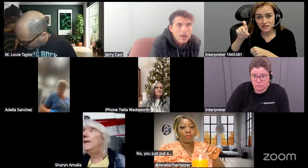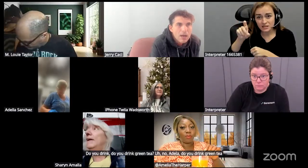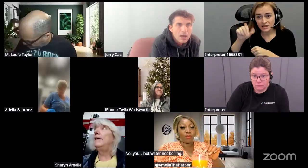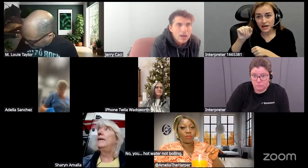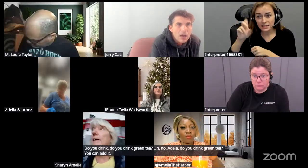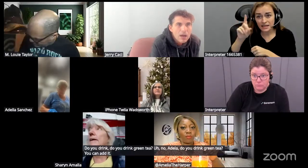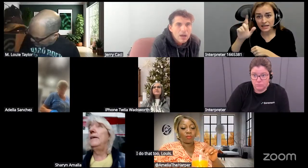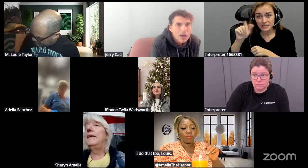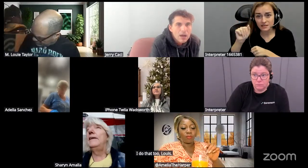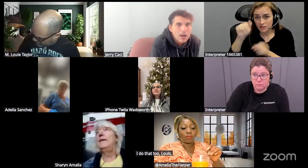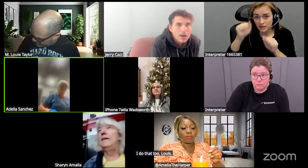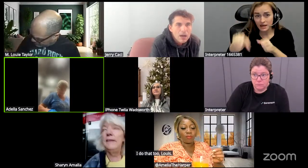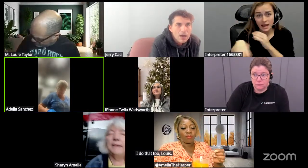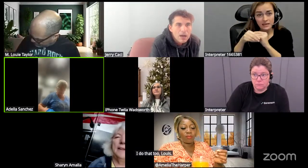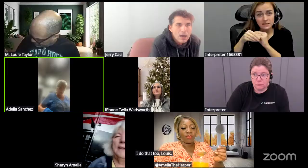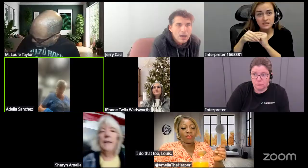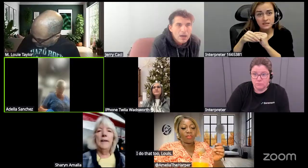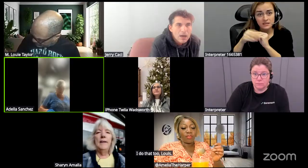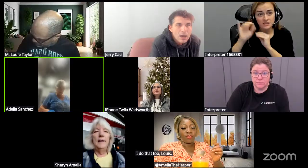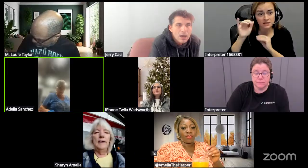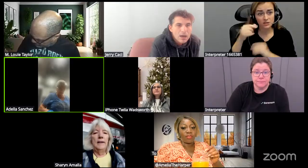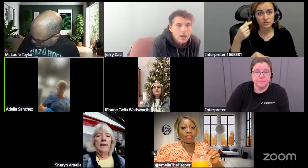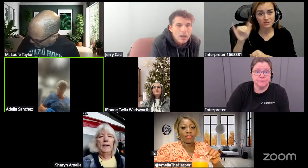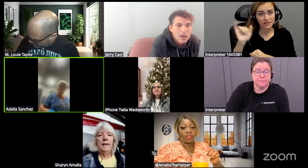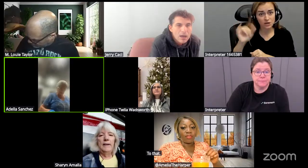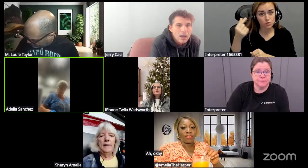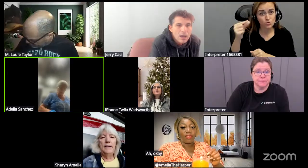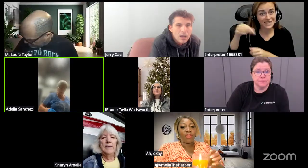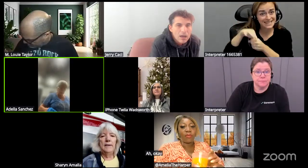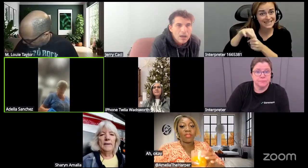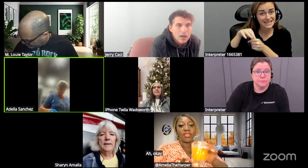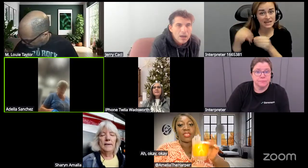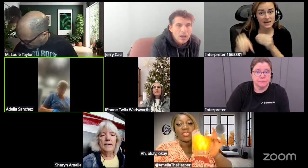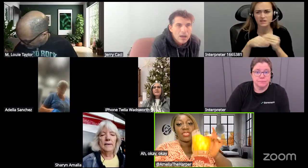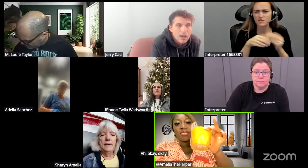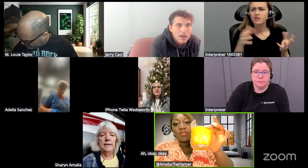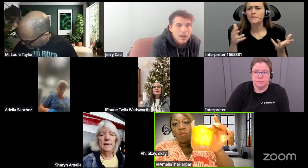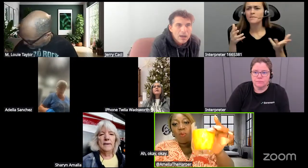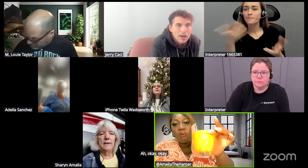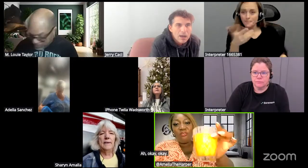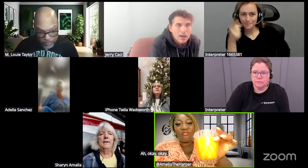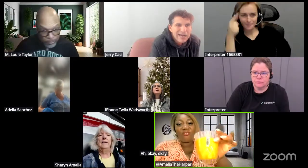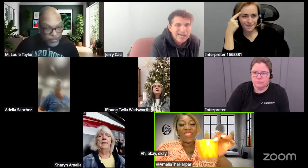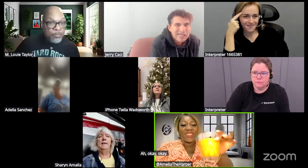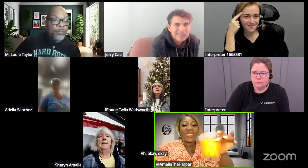it Oh, to that. okay, okay. Hey, what do you think this is?